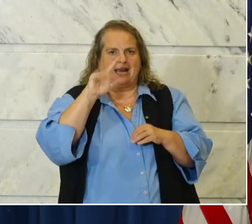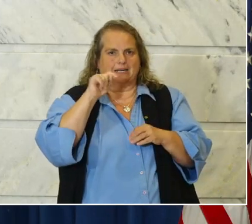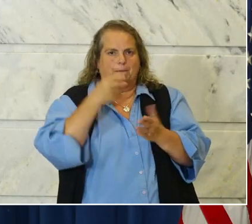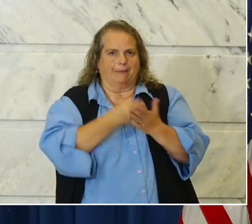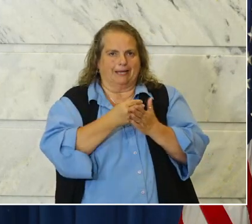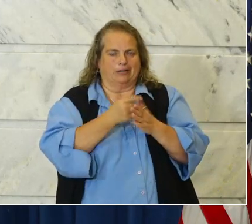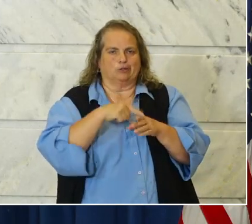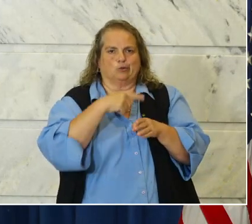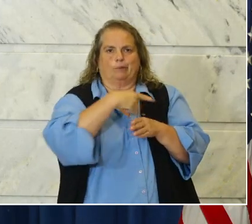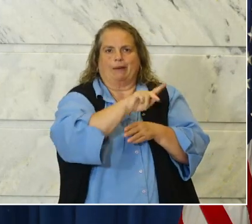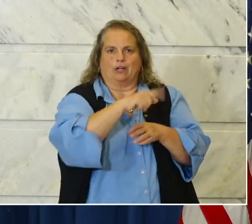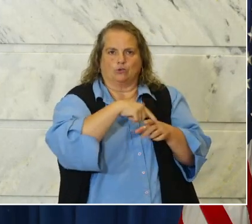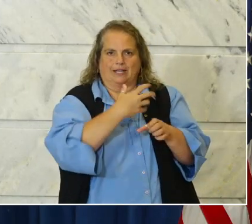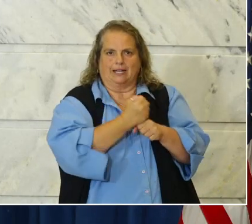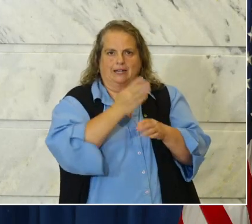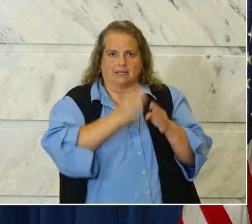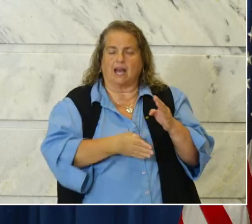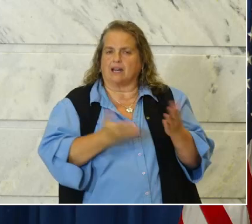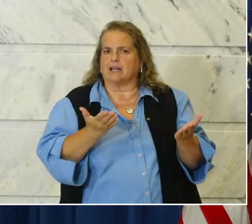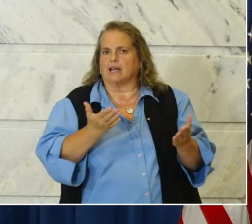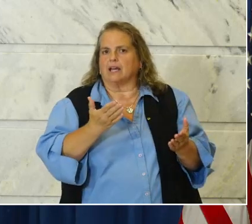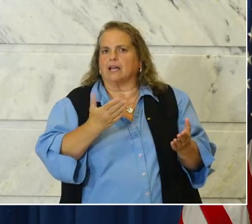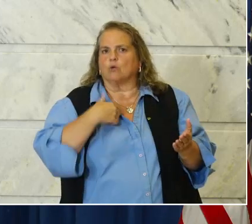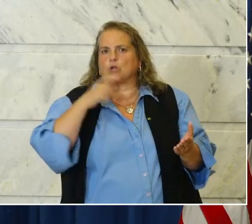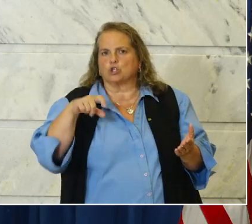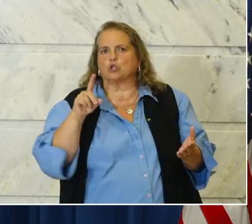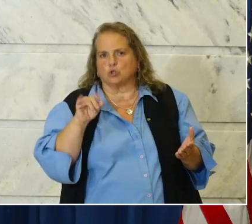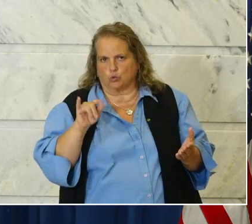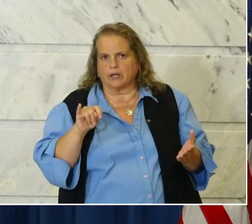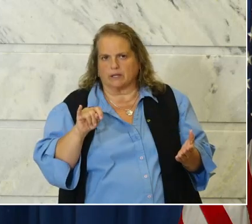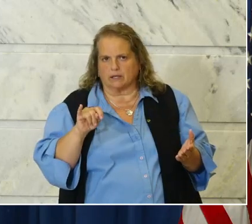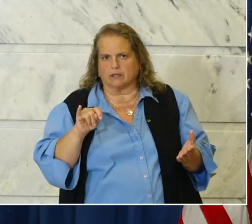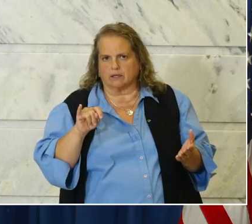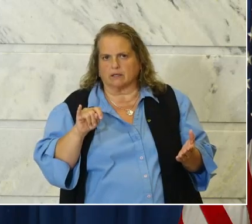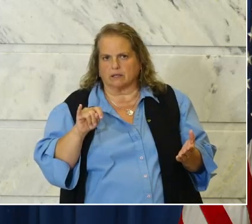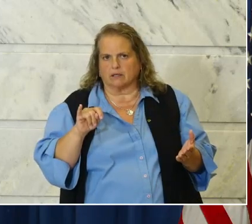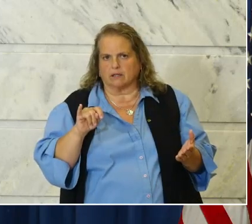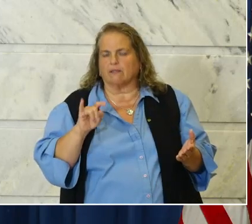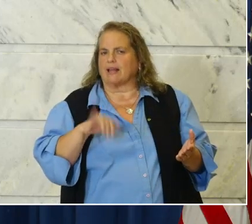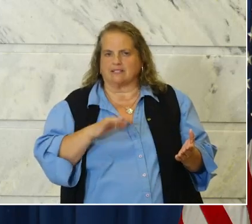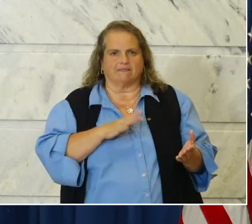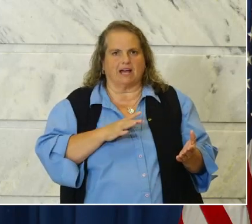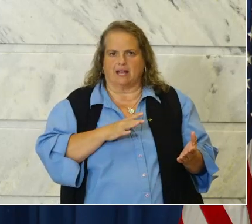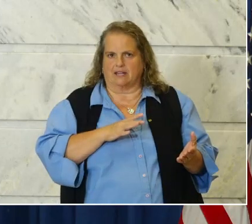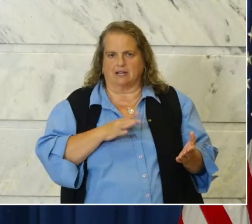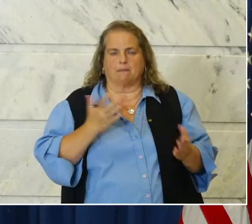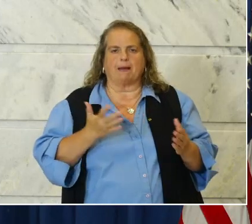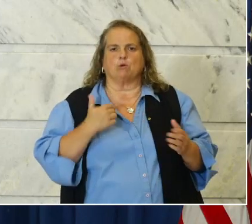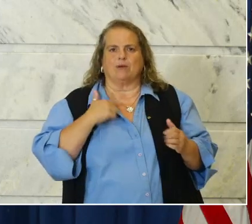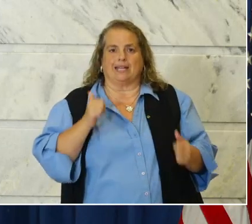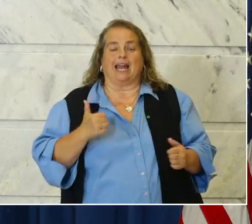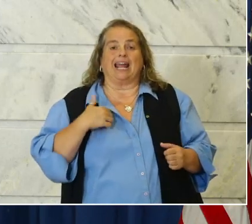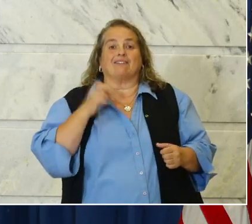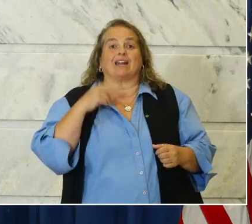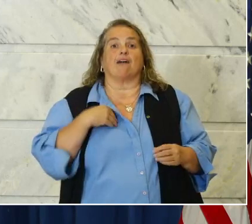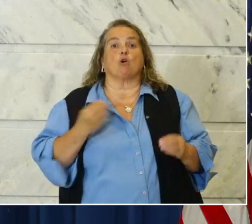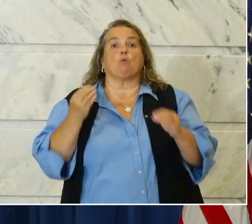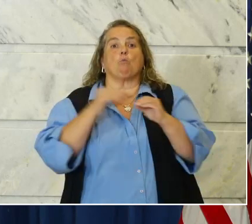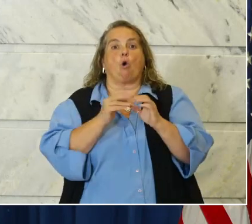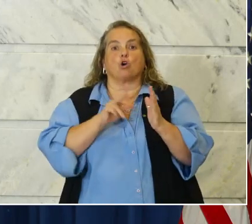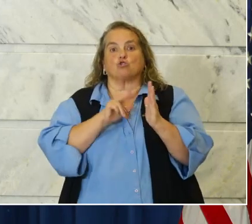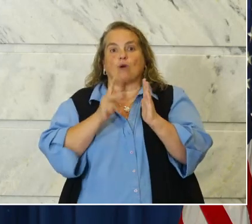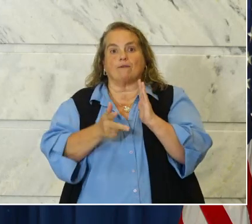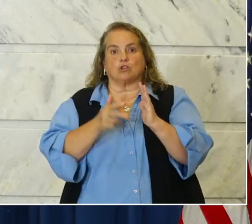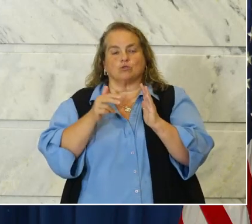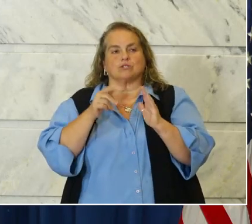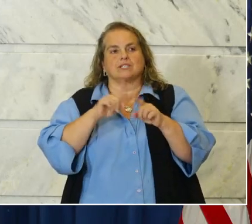We got to have widespread testing. We may actually come out doing a little bit more based on the sites at least that have been proposed right now, and that would help with